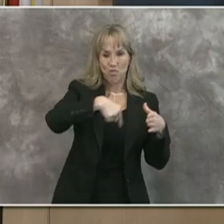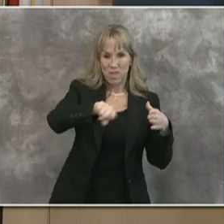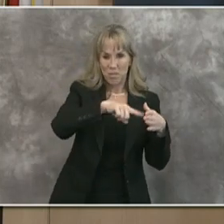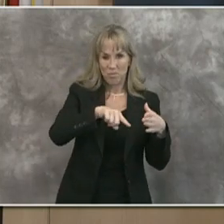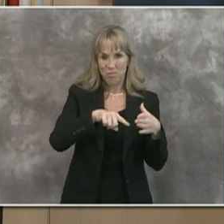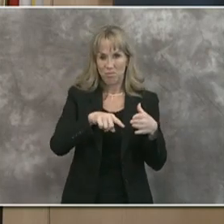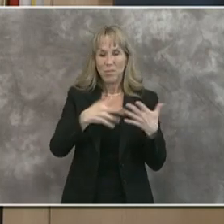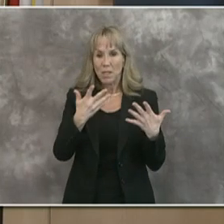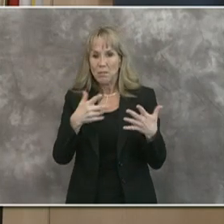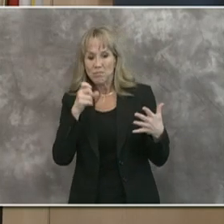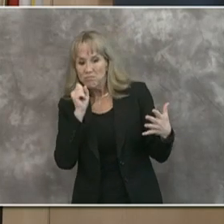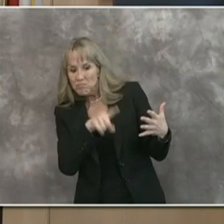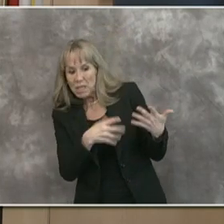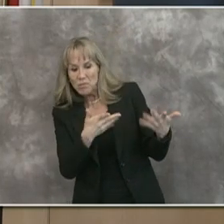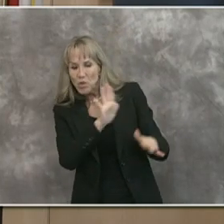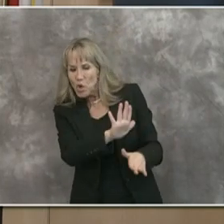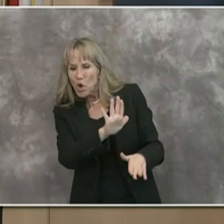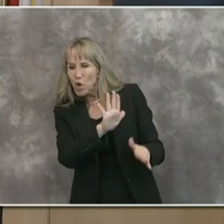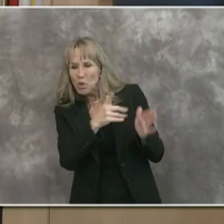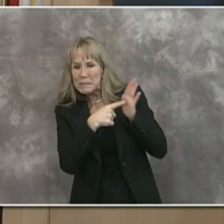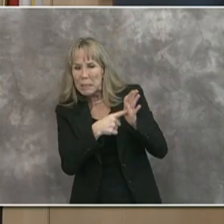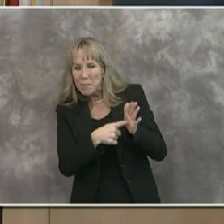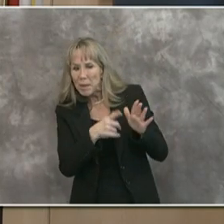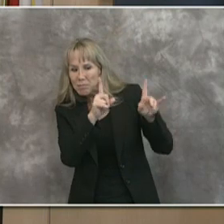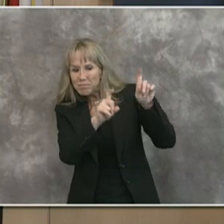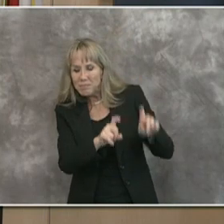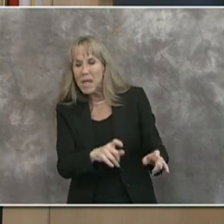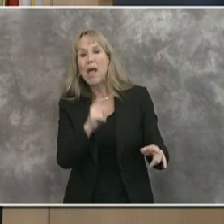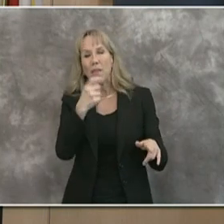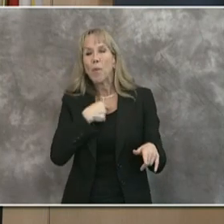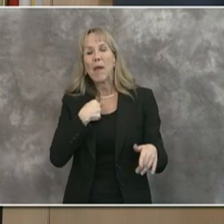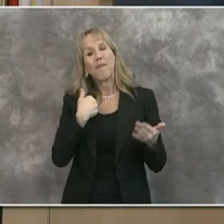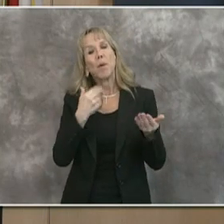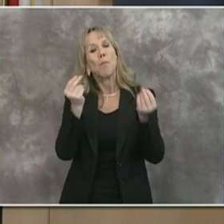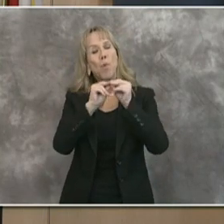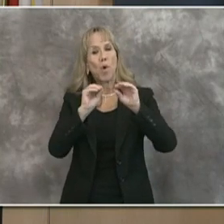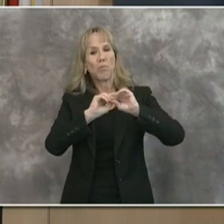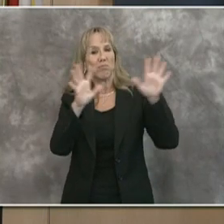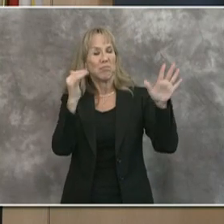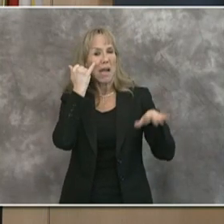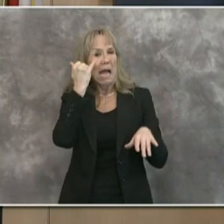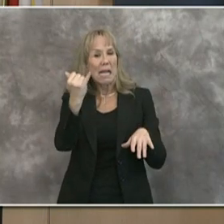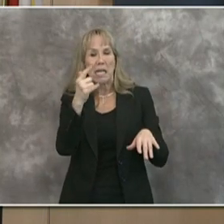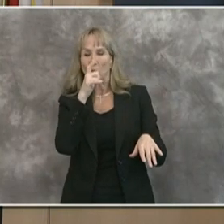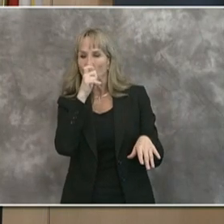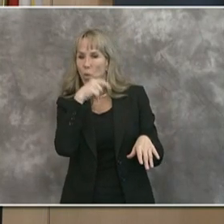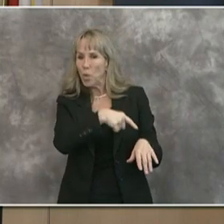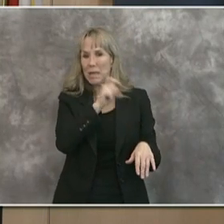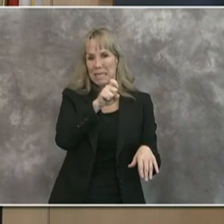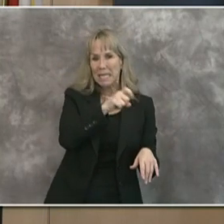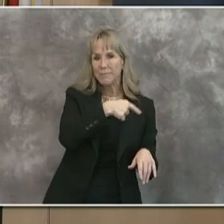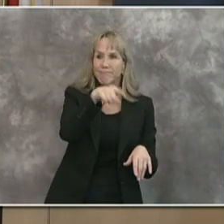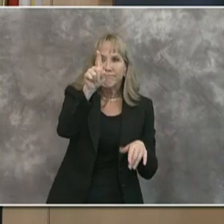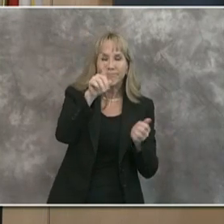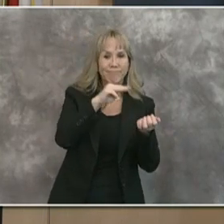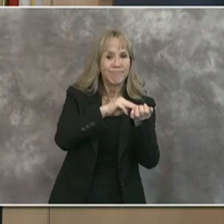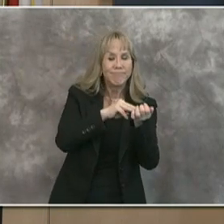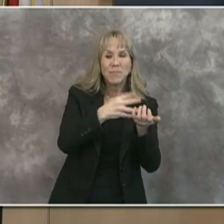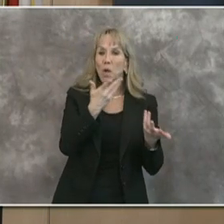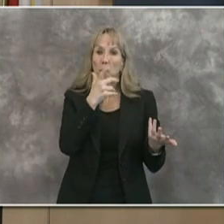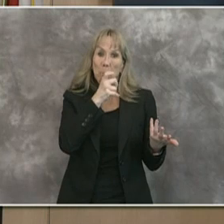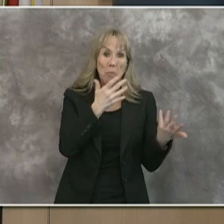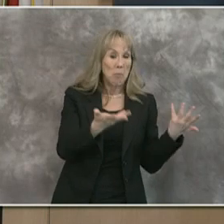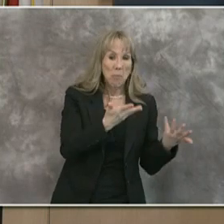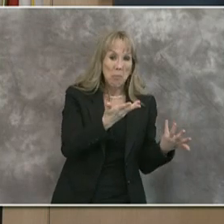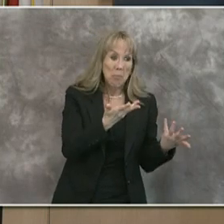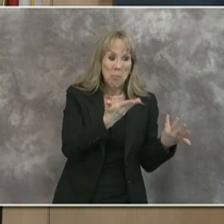to sequester those with symptoms from those who don't, and then understand who might need medical attention, and then go ahead and direct